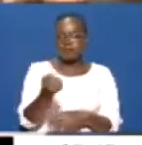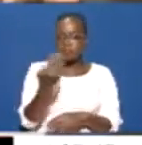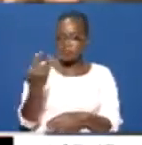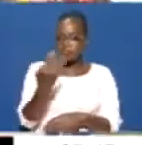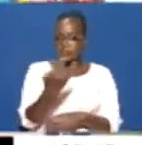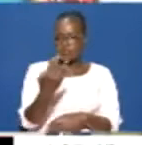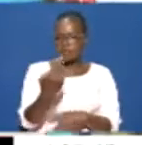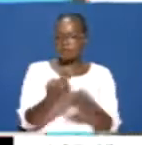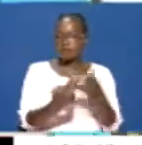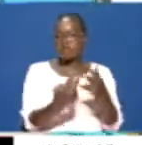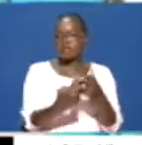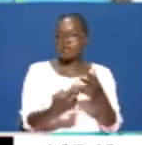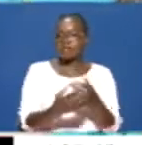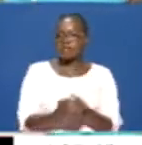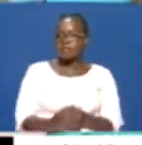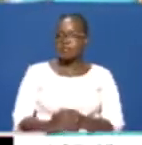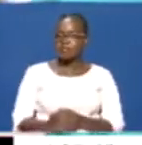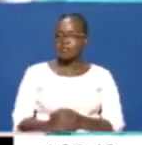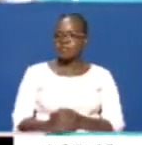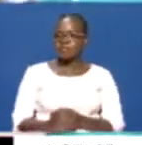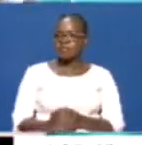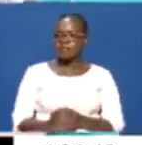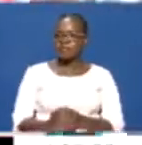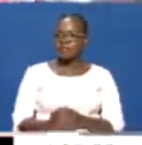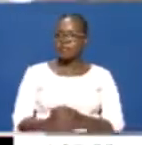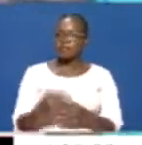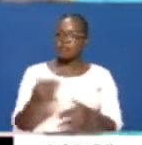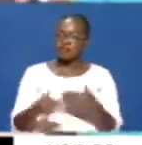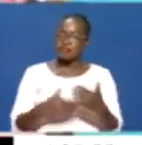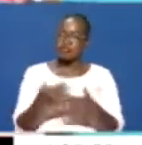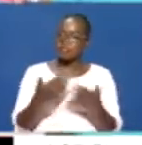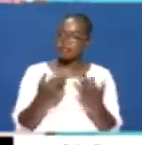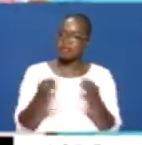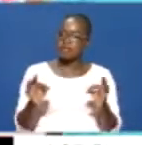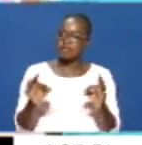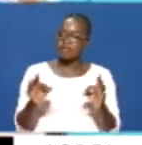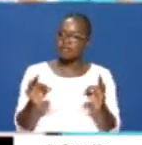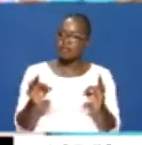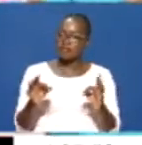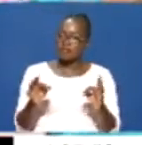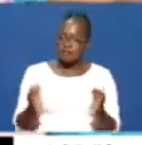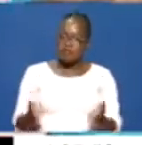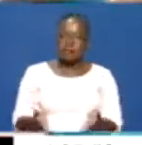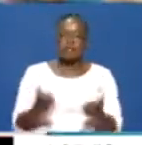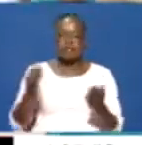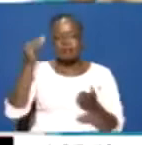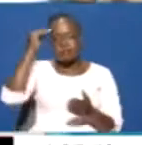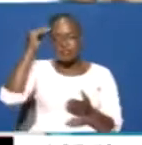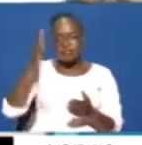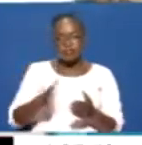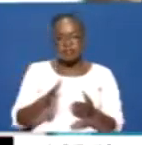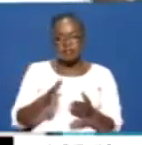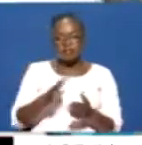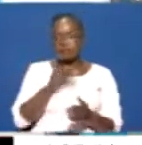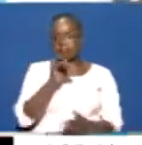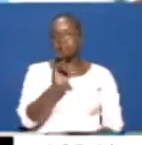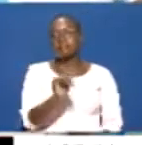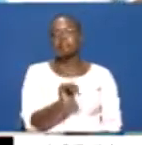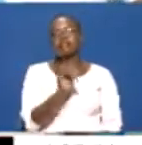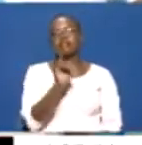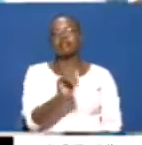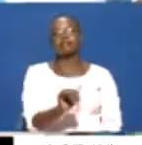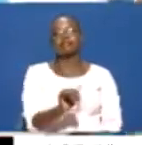the prompt. You will get these materials, and this can enrich learners so that learners are not just stuck to